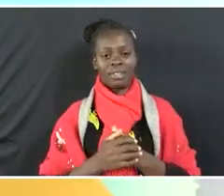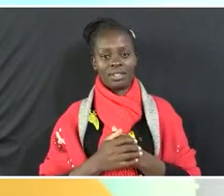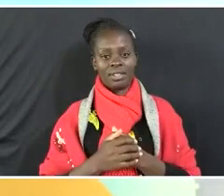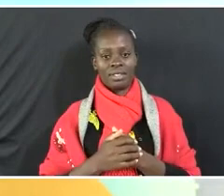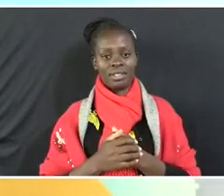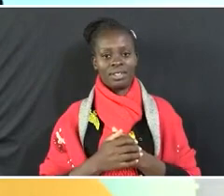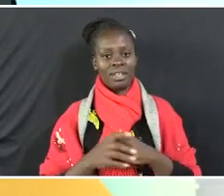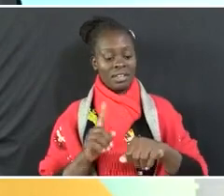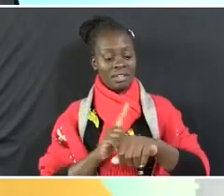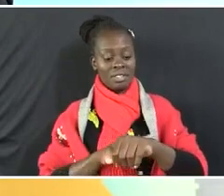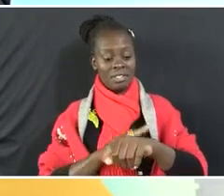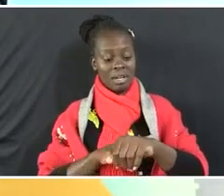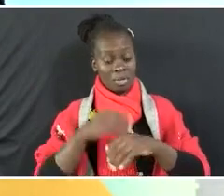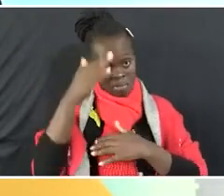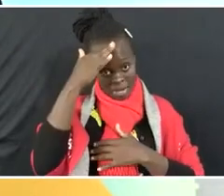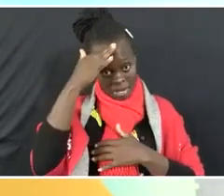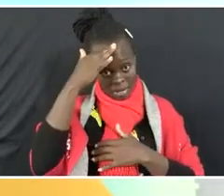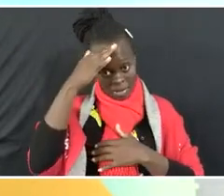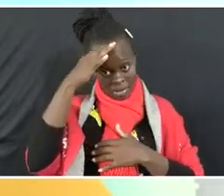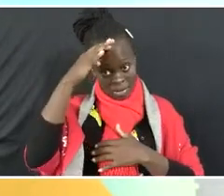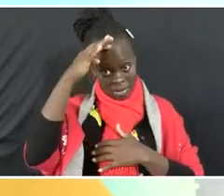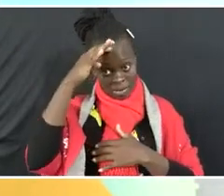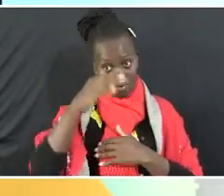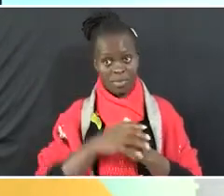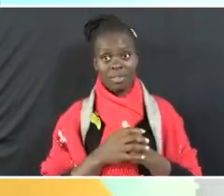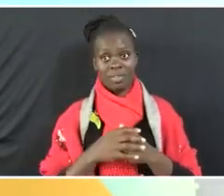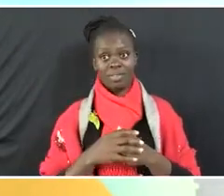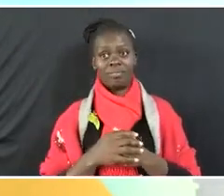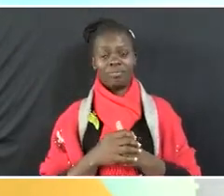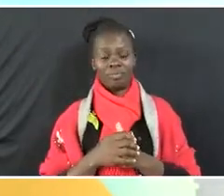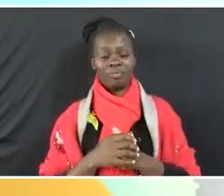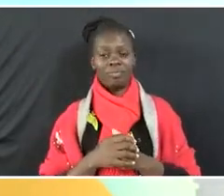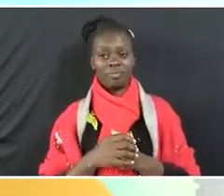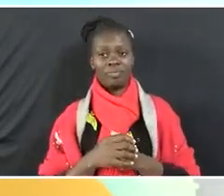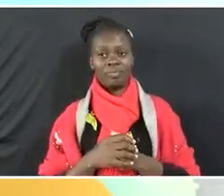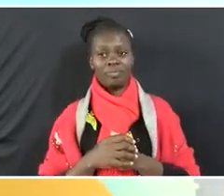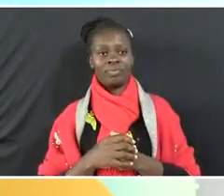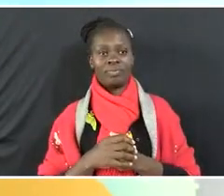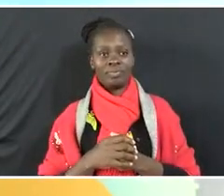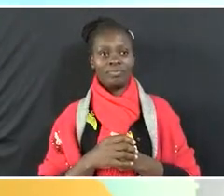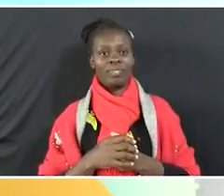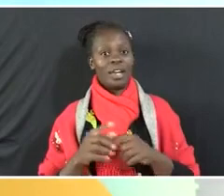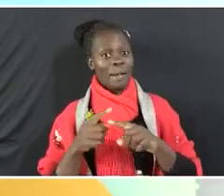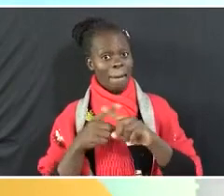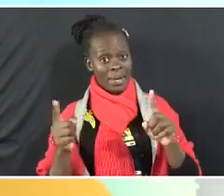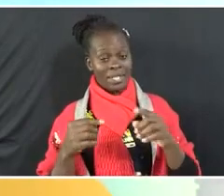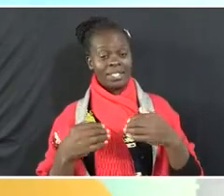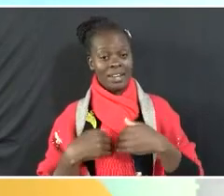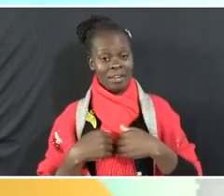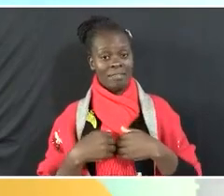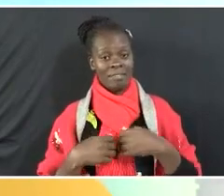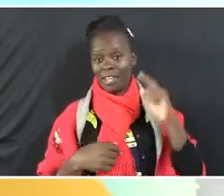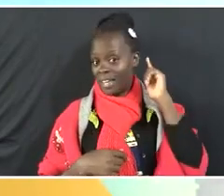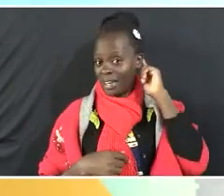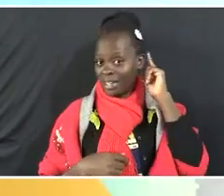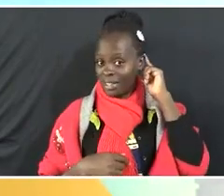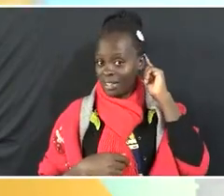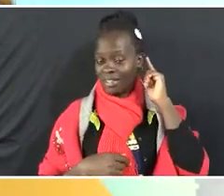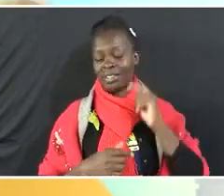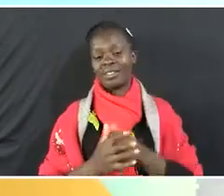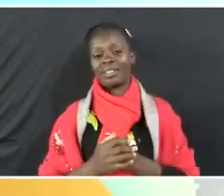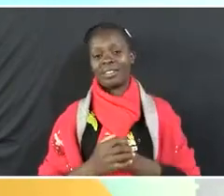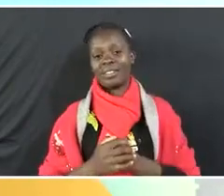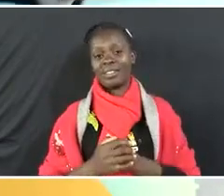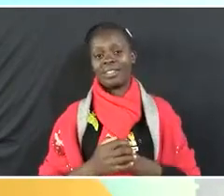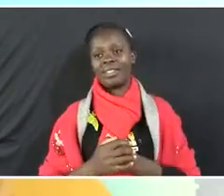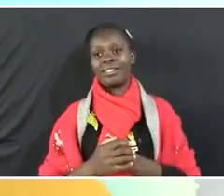humble. We just keep it low. But the young people I see, the trending thing, keep your hair long. Then after some